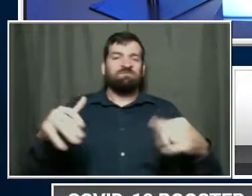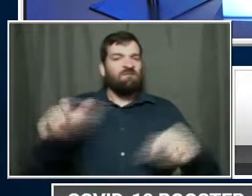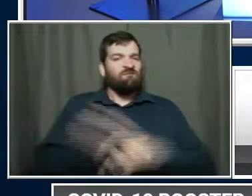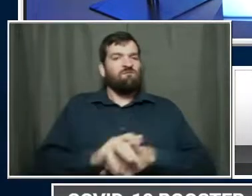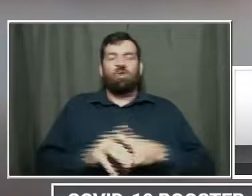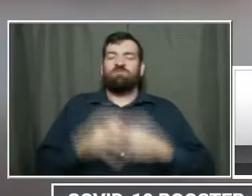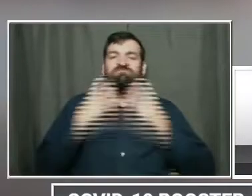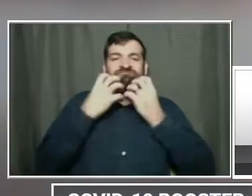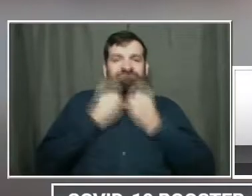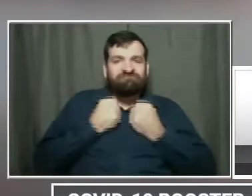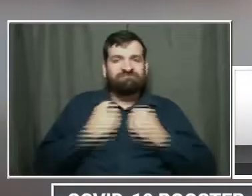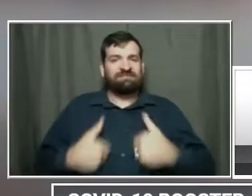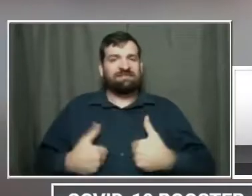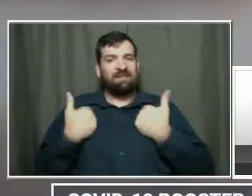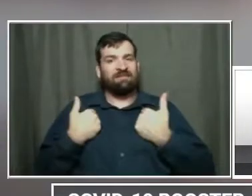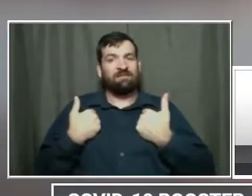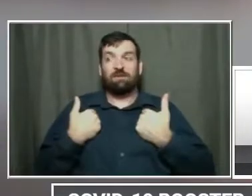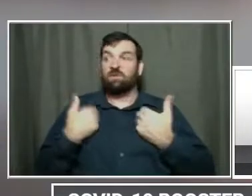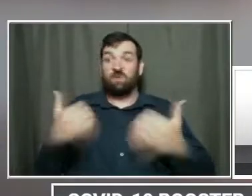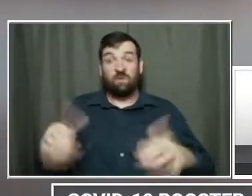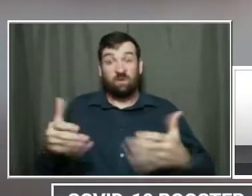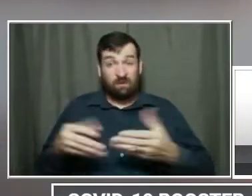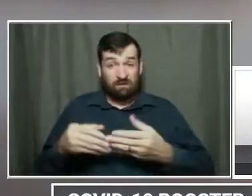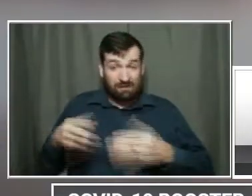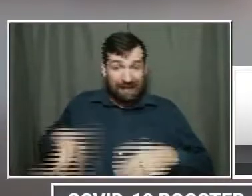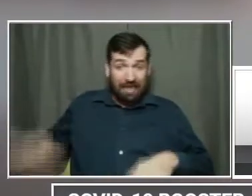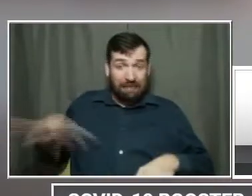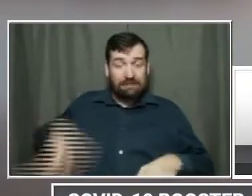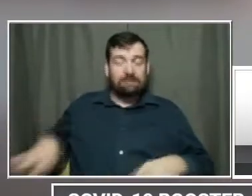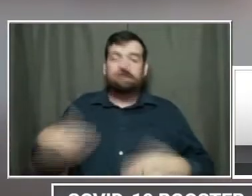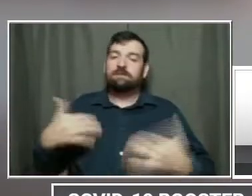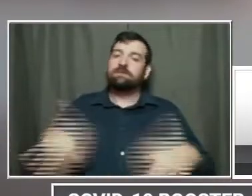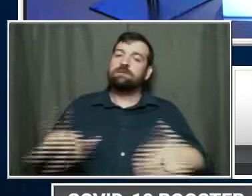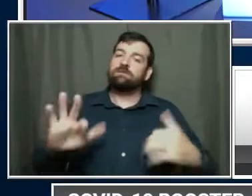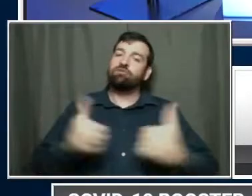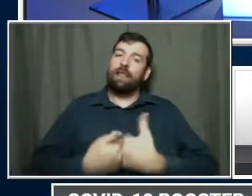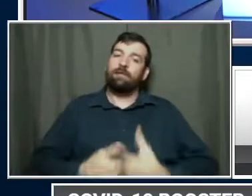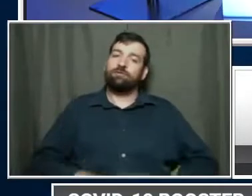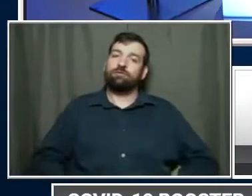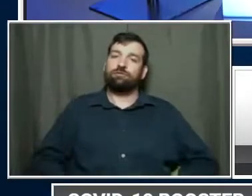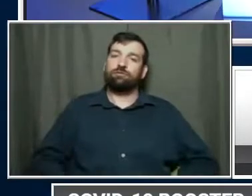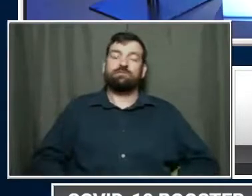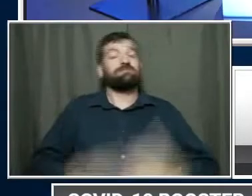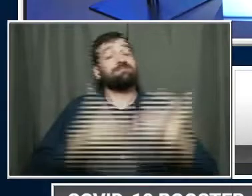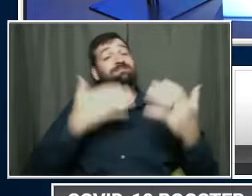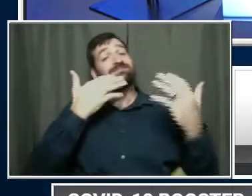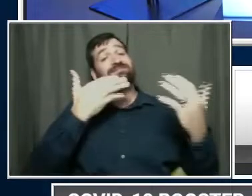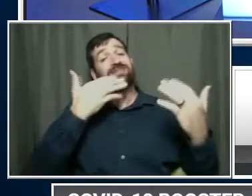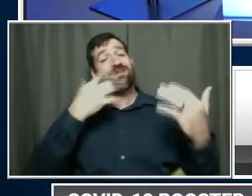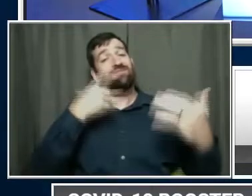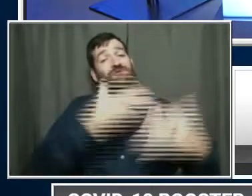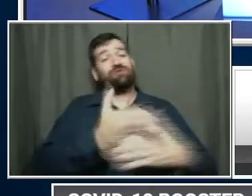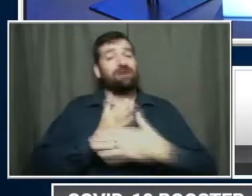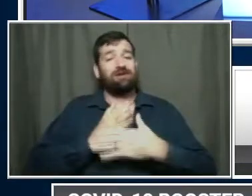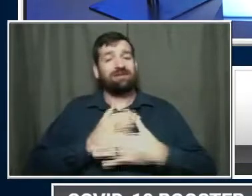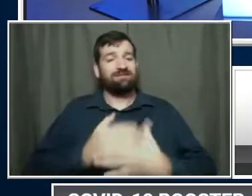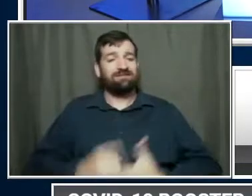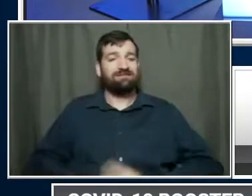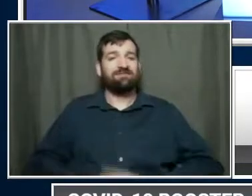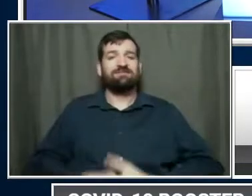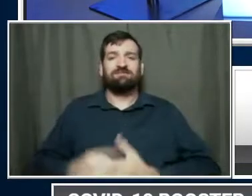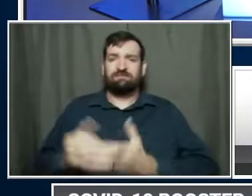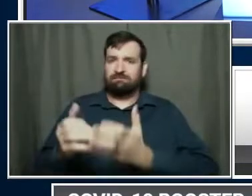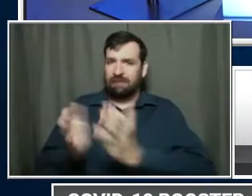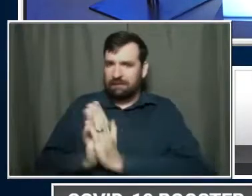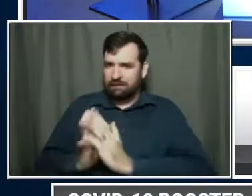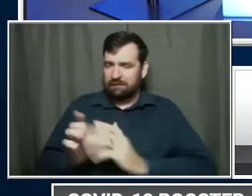in a way that would have been very, very challenging on dialysis, as others have said. Well, thank you for sharing that. I asked you I asked